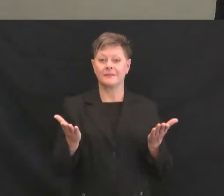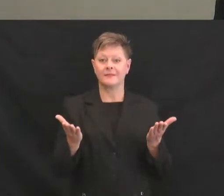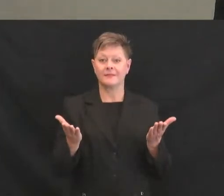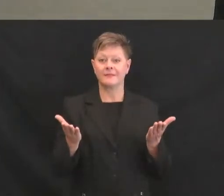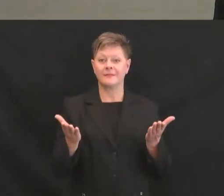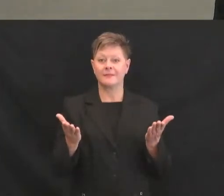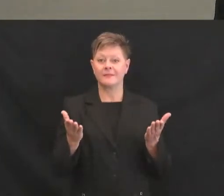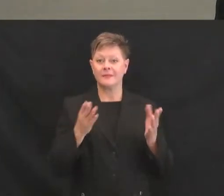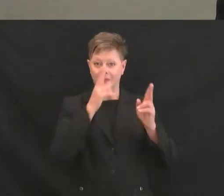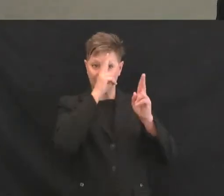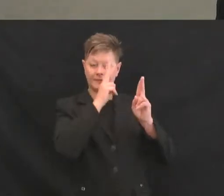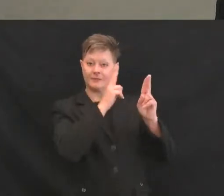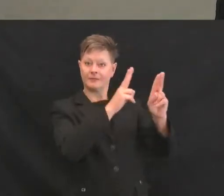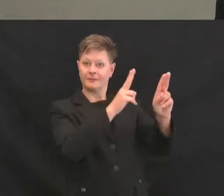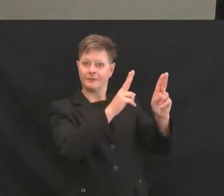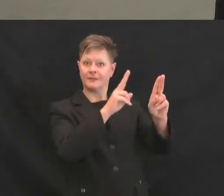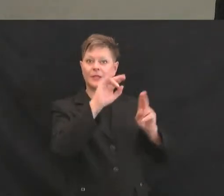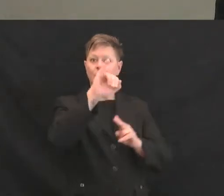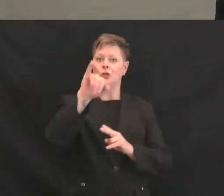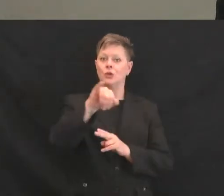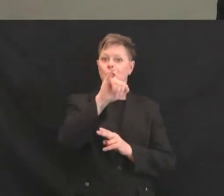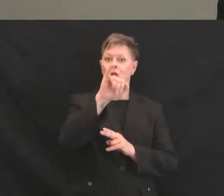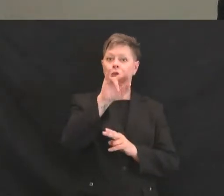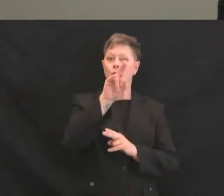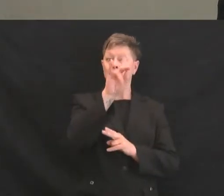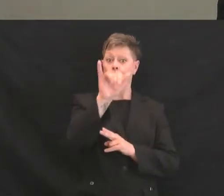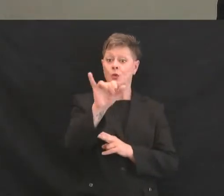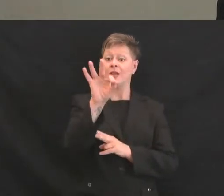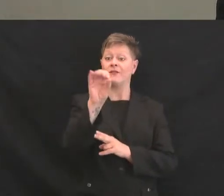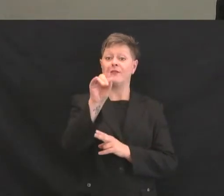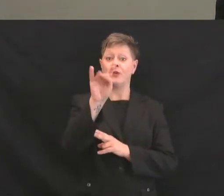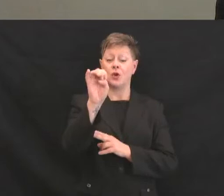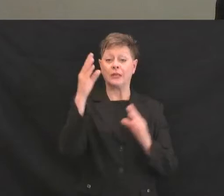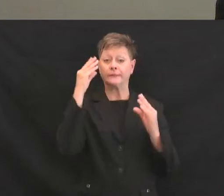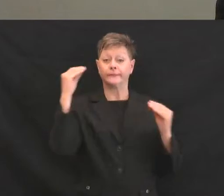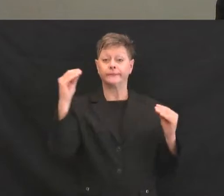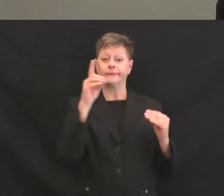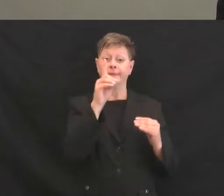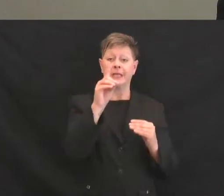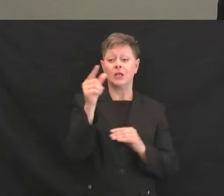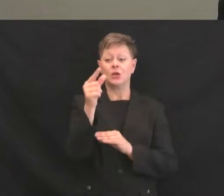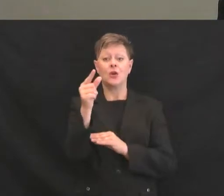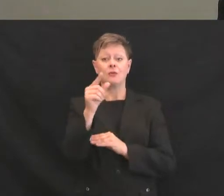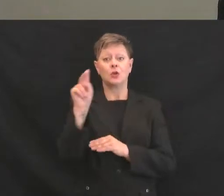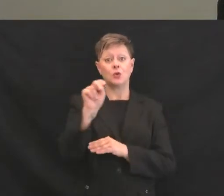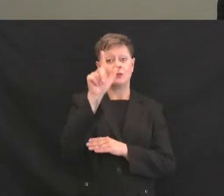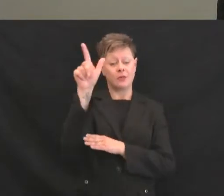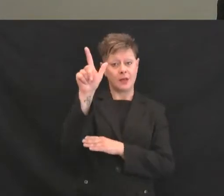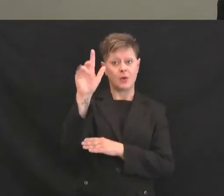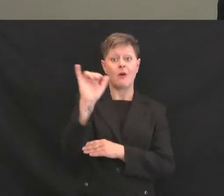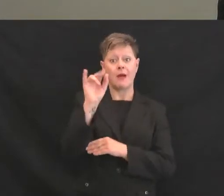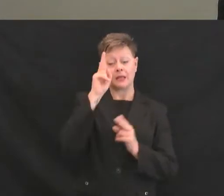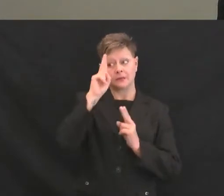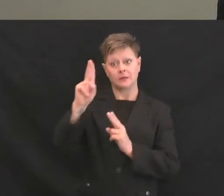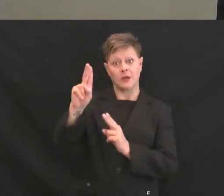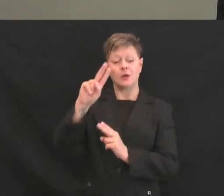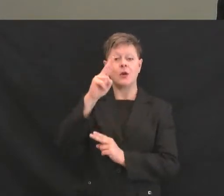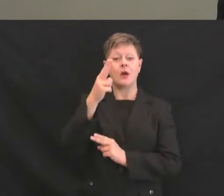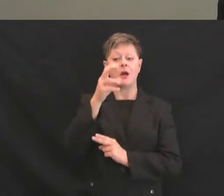Her Honour, the Honourable Judy Foote, Lieutenant Governor of Newfoundland and Labrador, and His Honour Howard